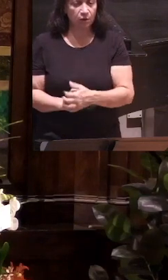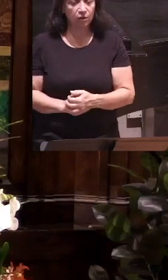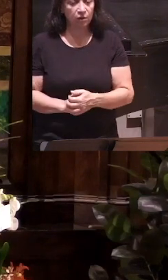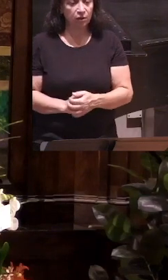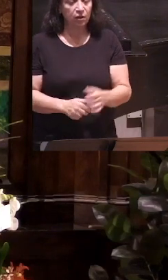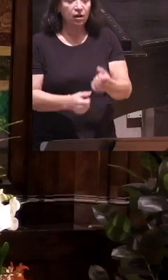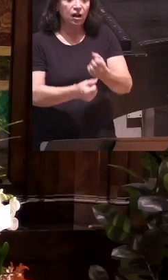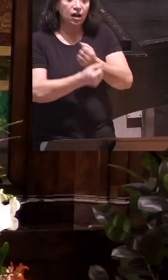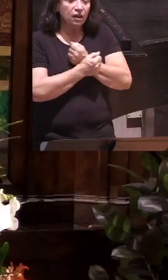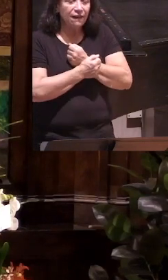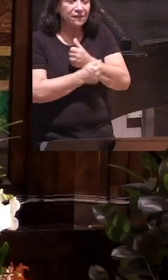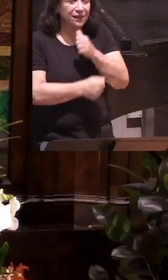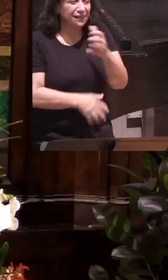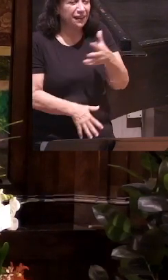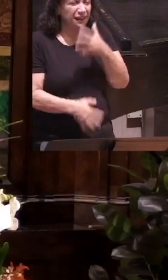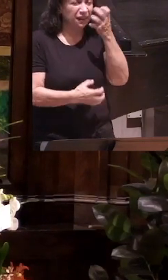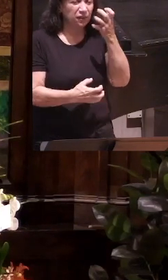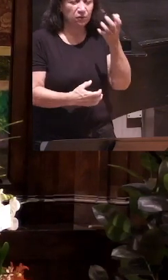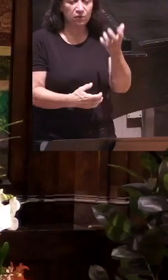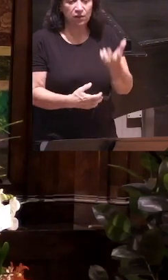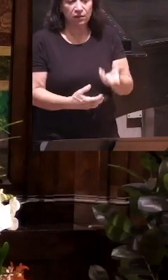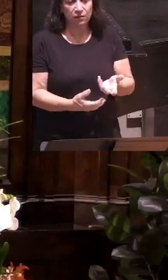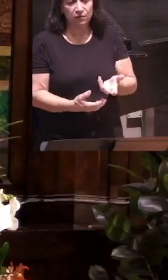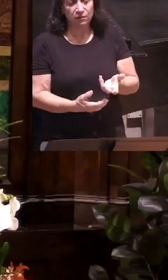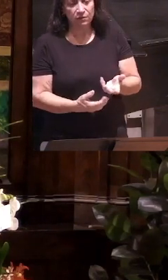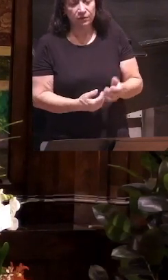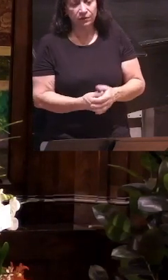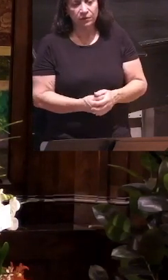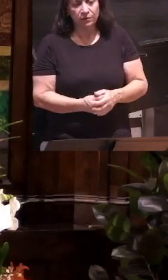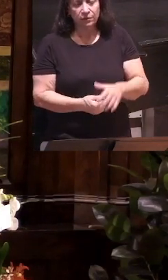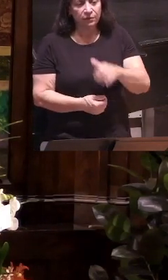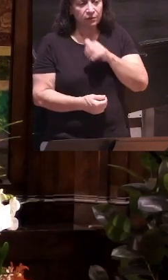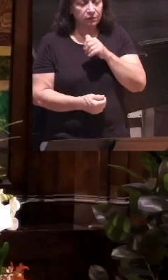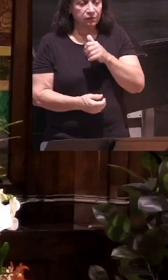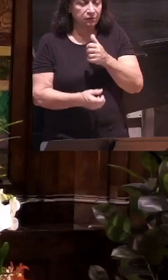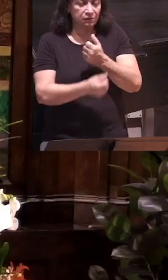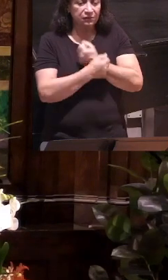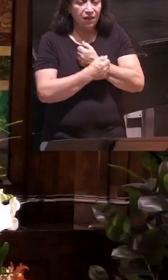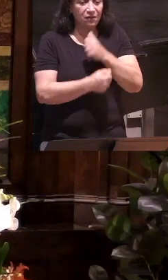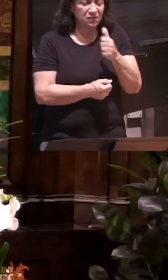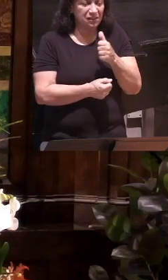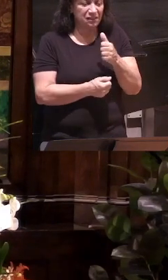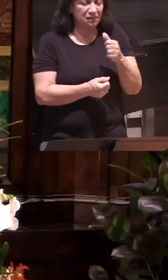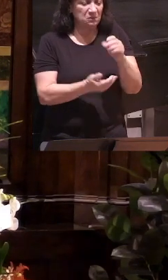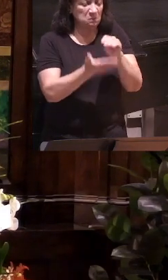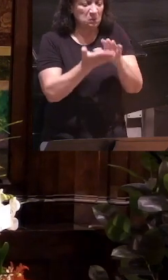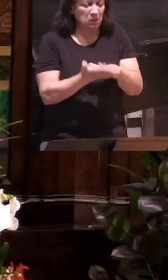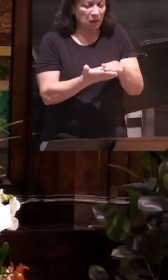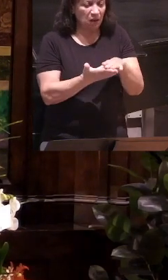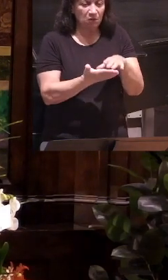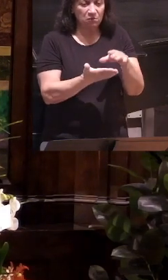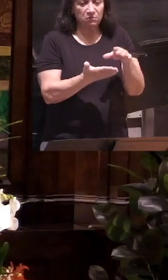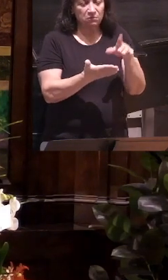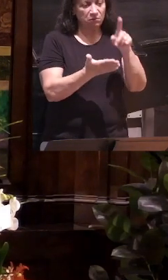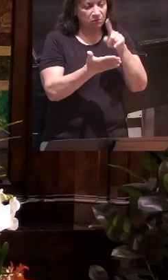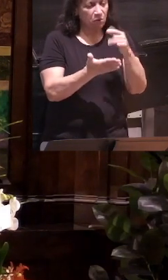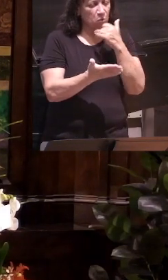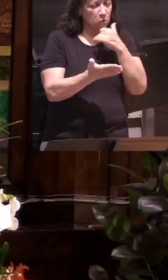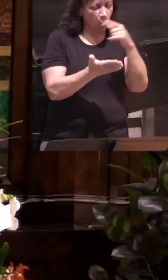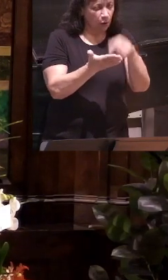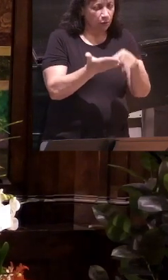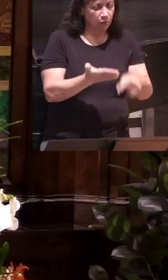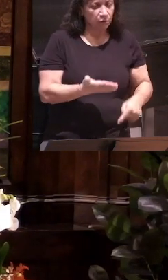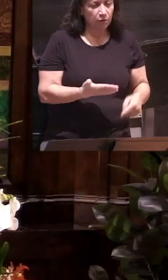a love that is not angry and doesn't keep record of